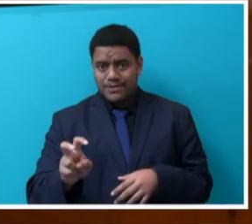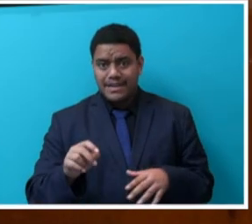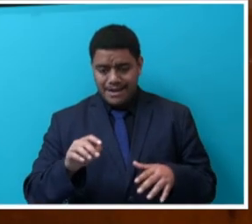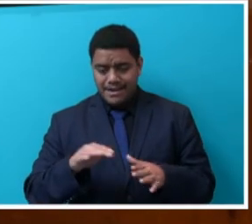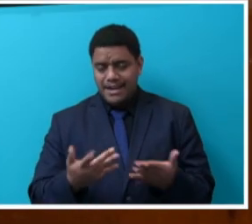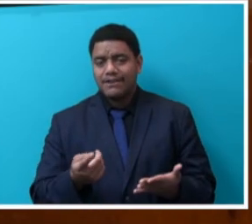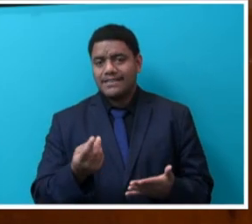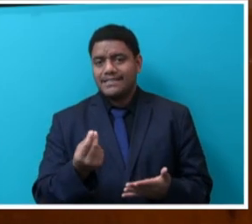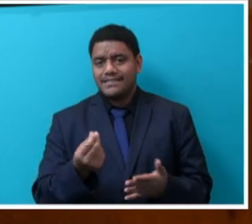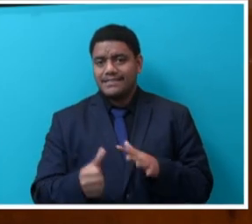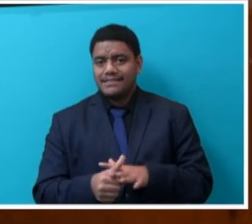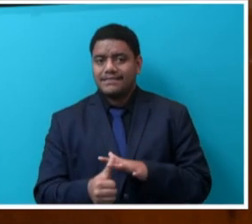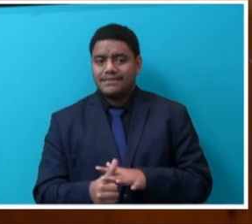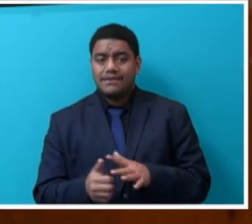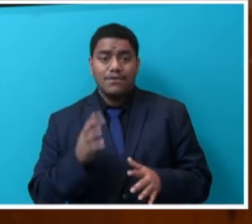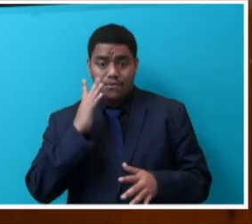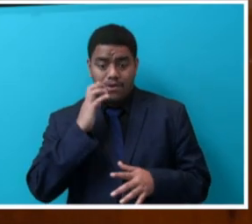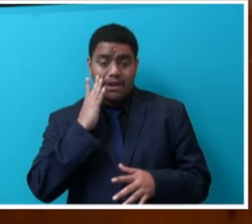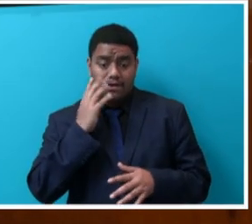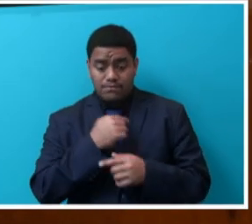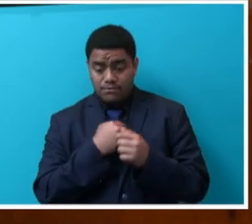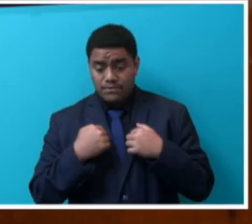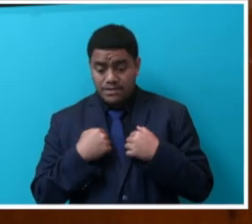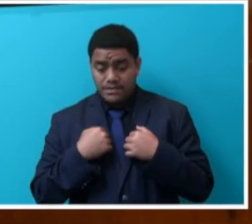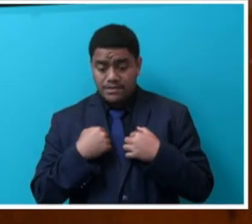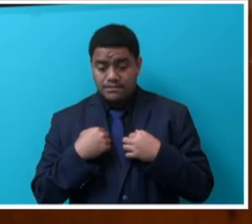Speaker, sir, when we took office, we inherited an aging